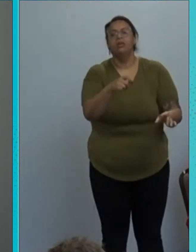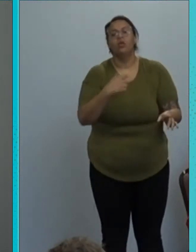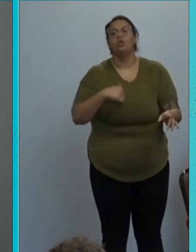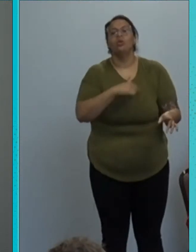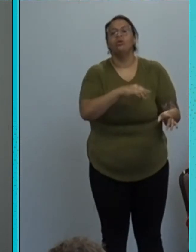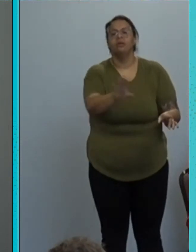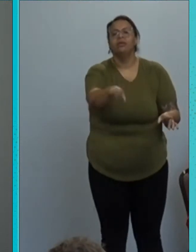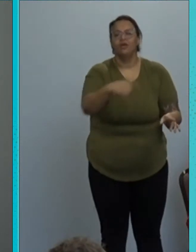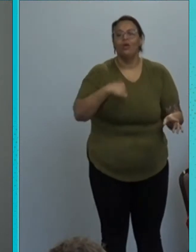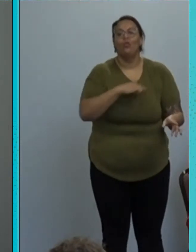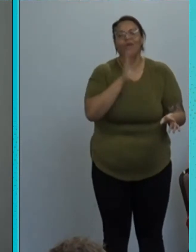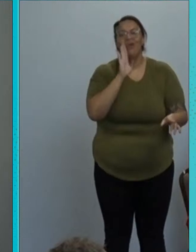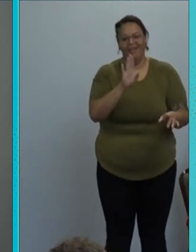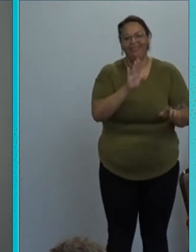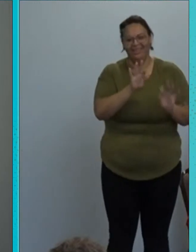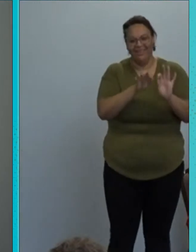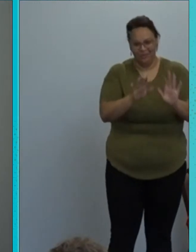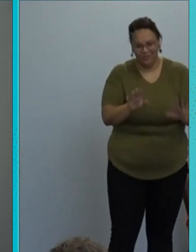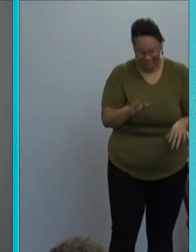quick.